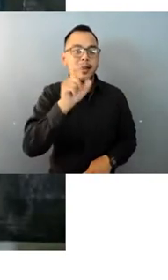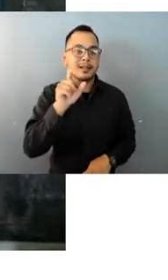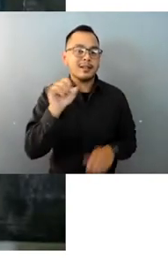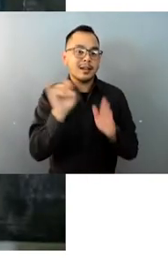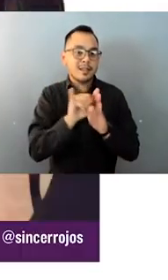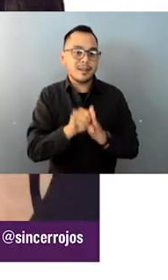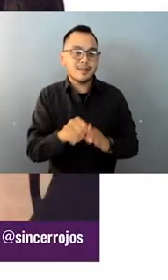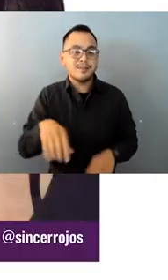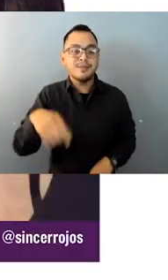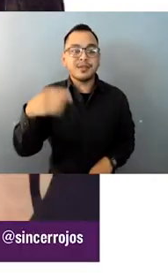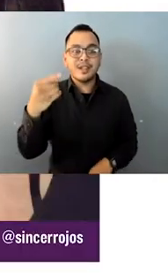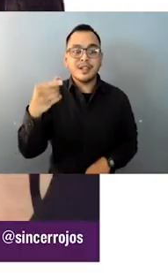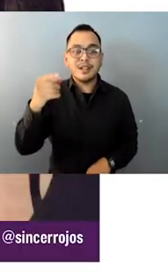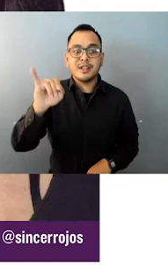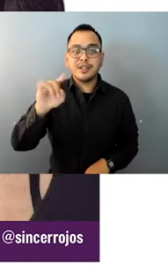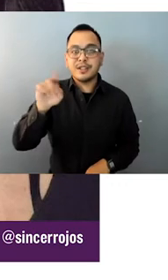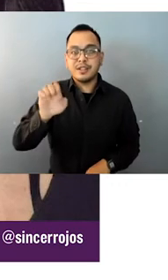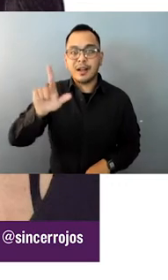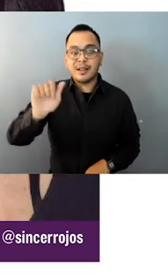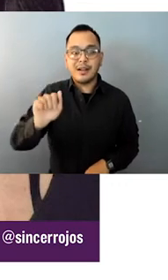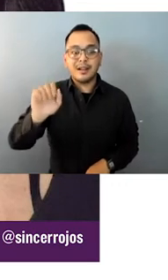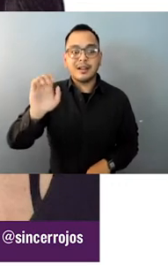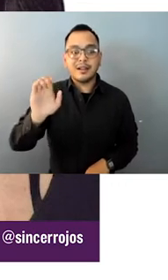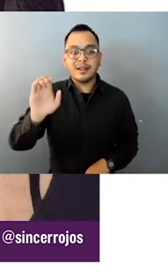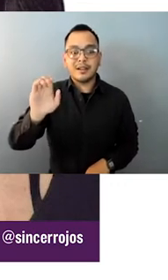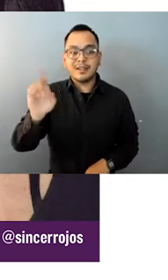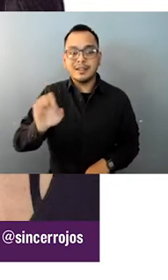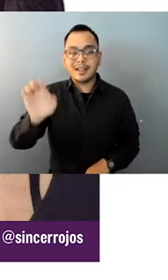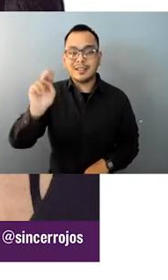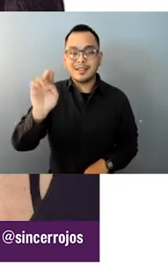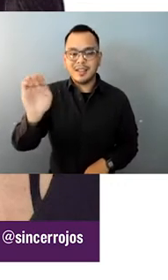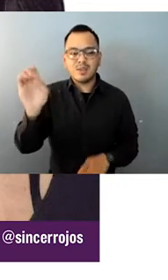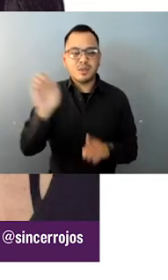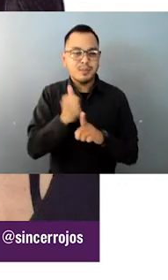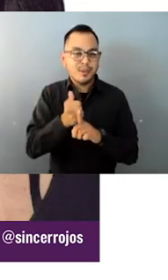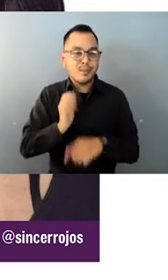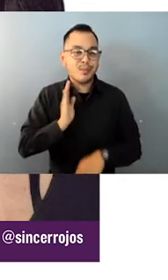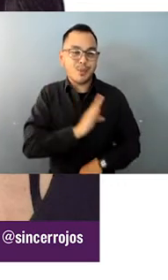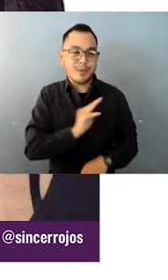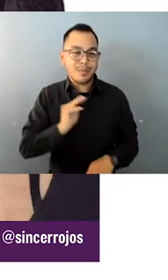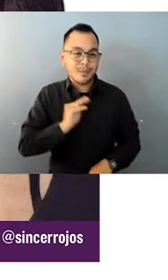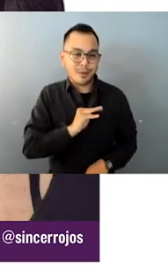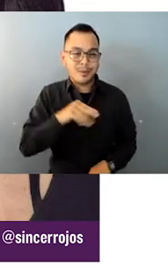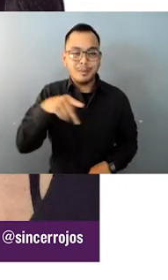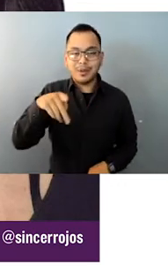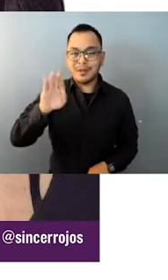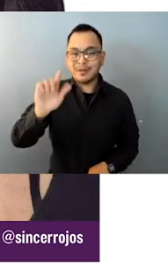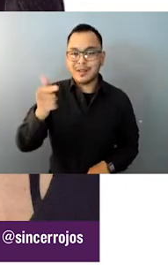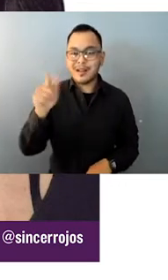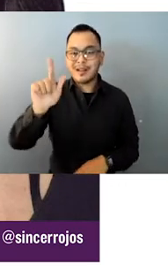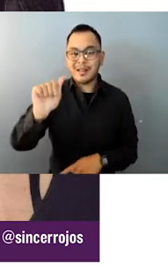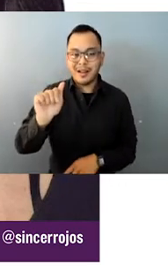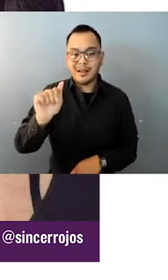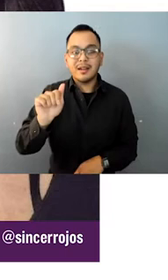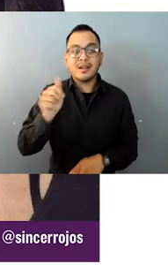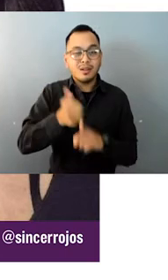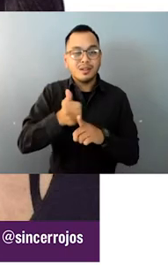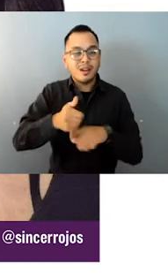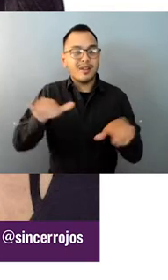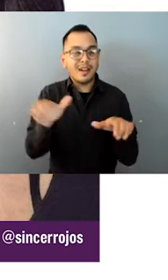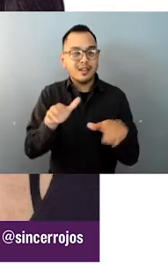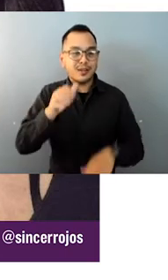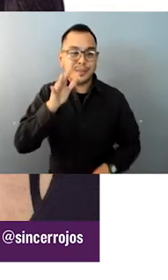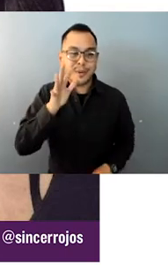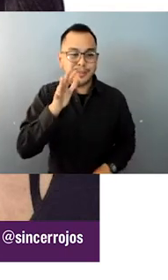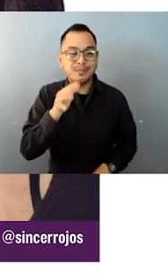identities. Gisela Sesney is a board member of PFLAG Los Angeles chapter and a self-described activist mom. Gisela